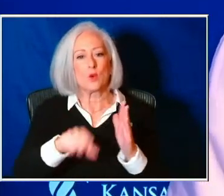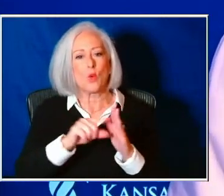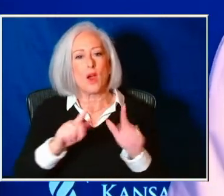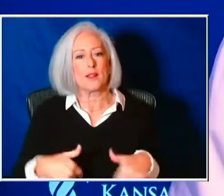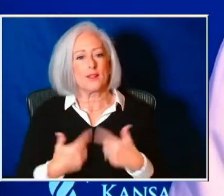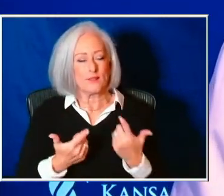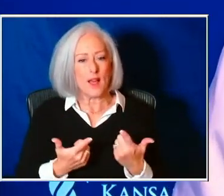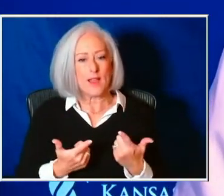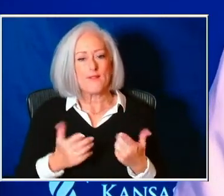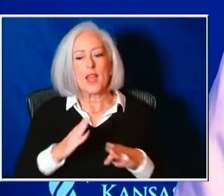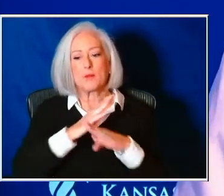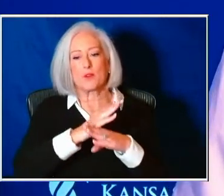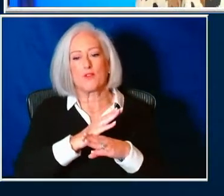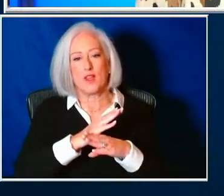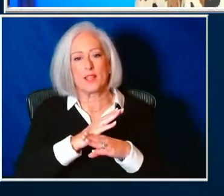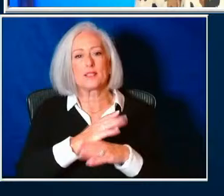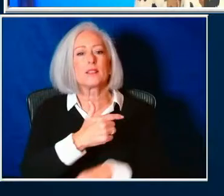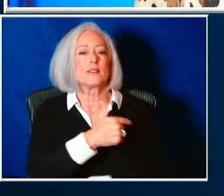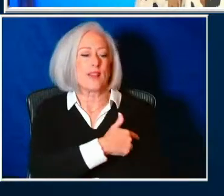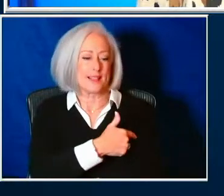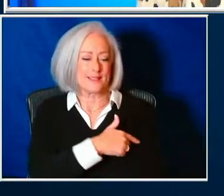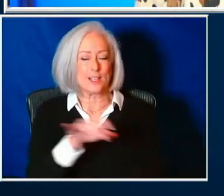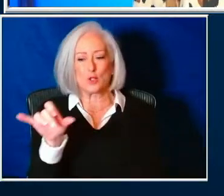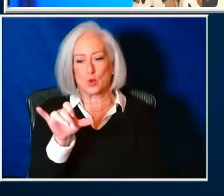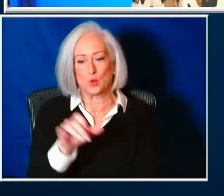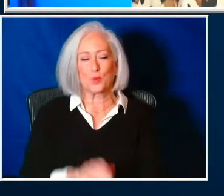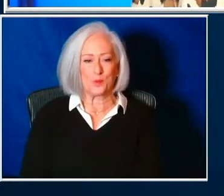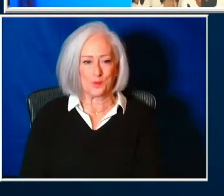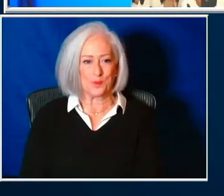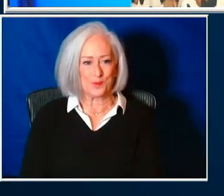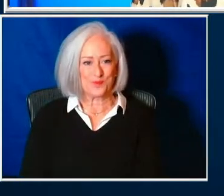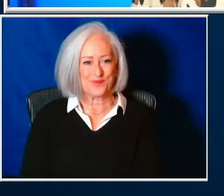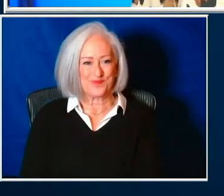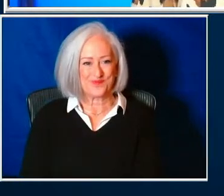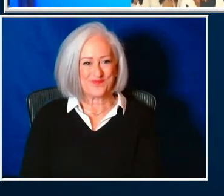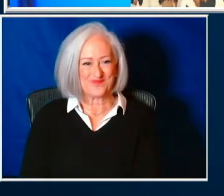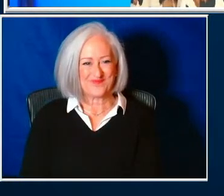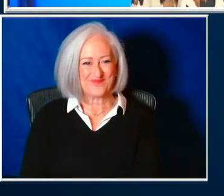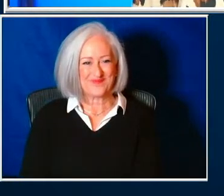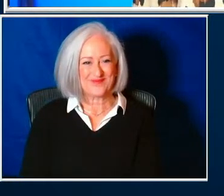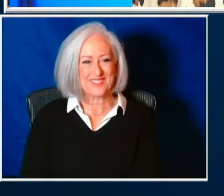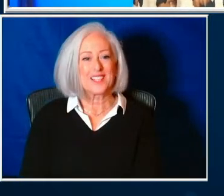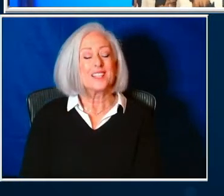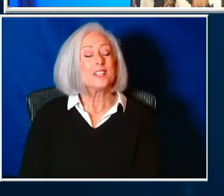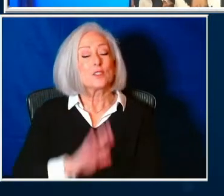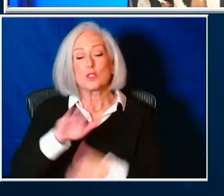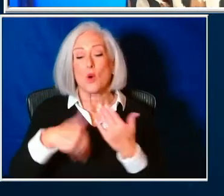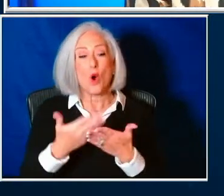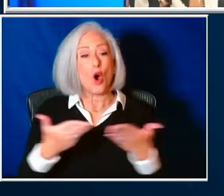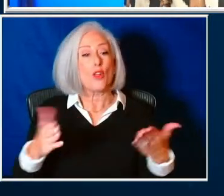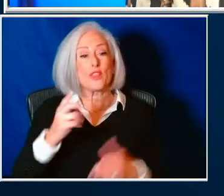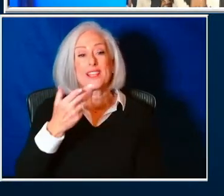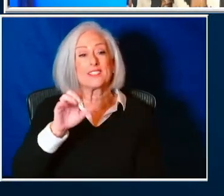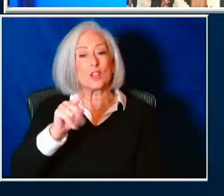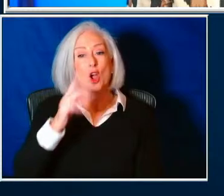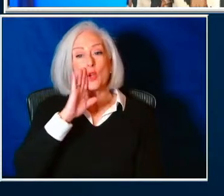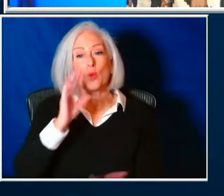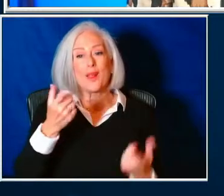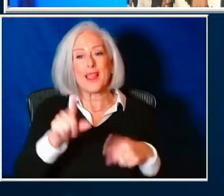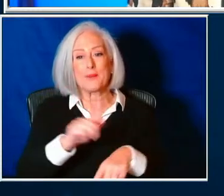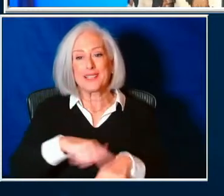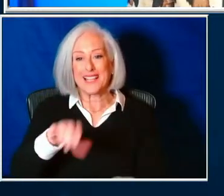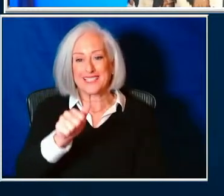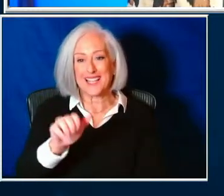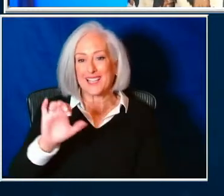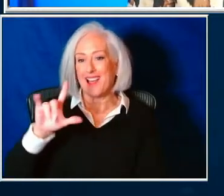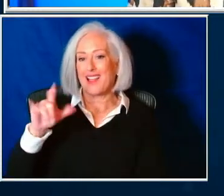such as vaccination. And while we are on this topic, All Things Heart is coming up at 10 a.m. Alexis Del Cid